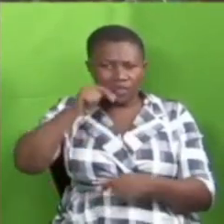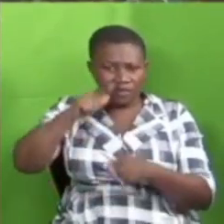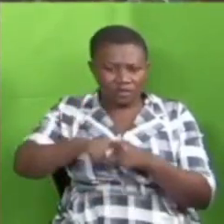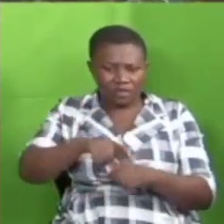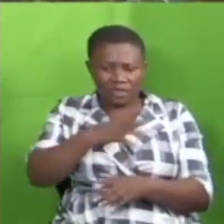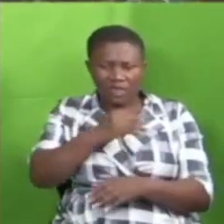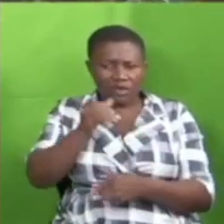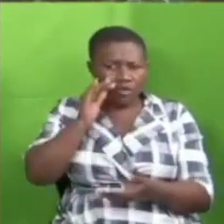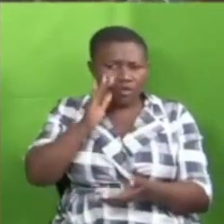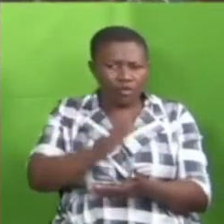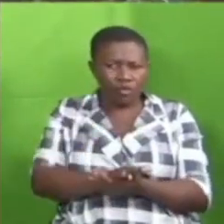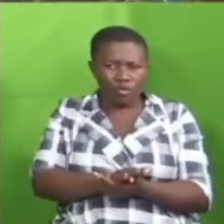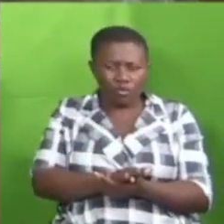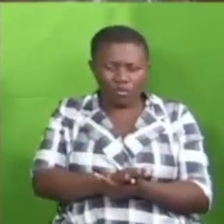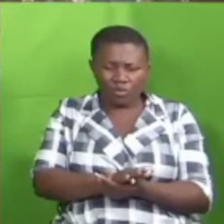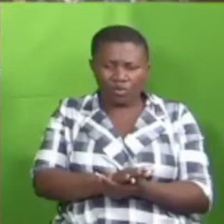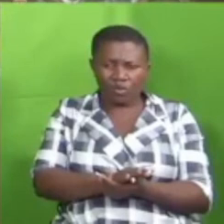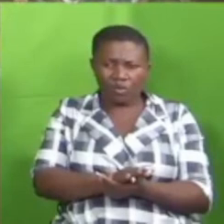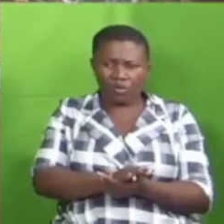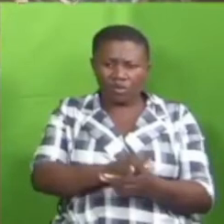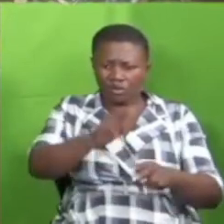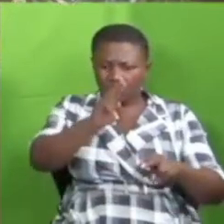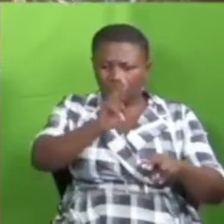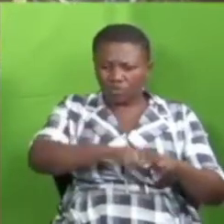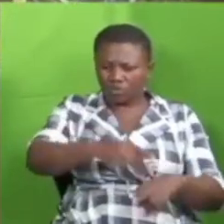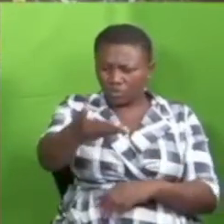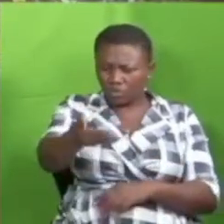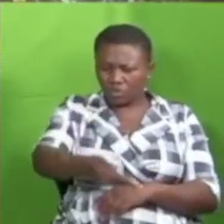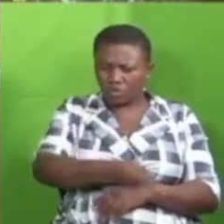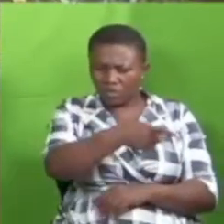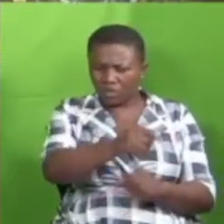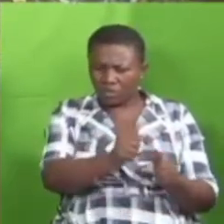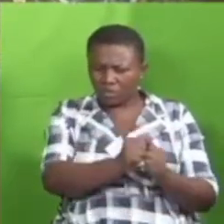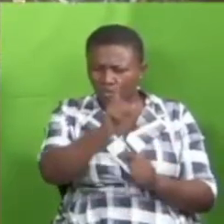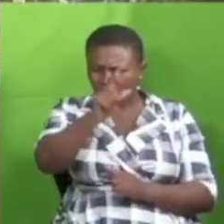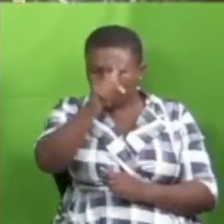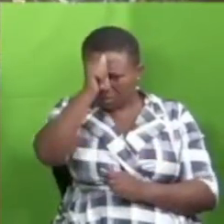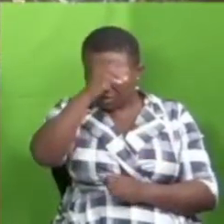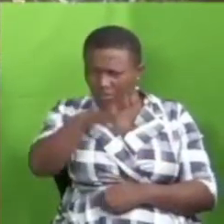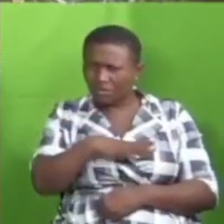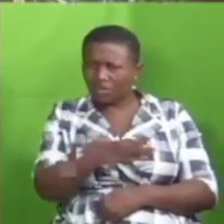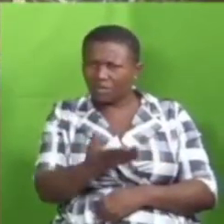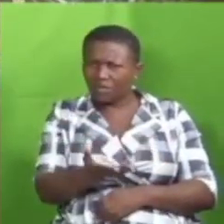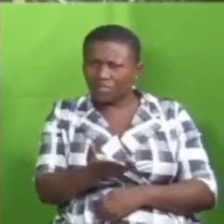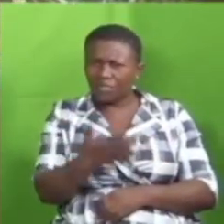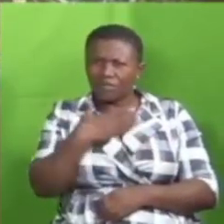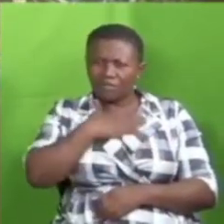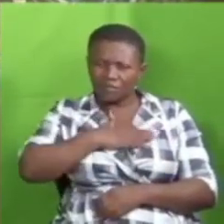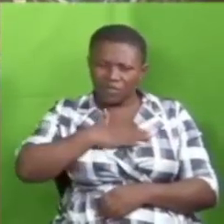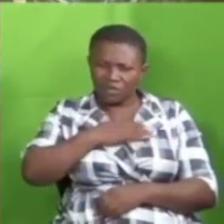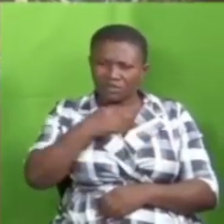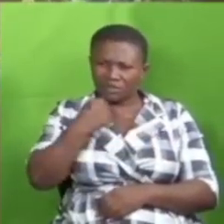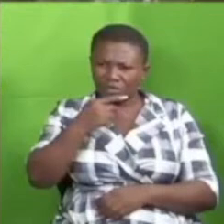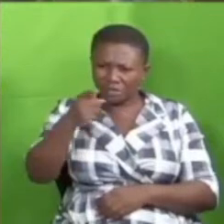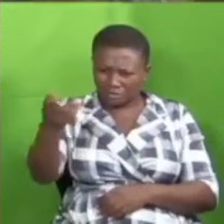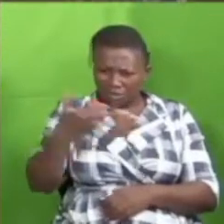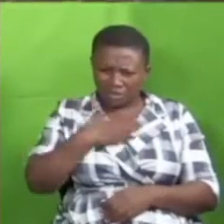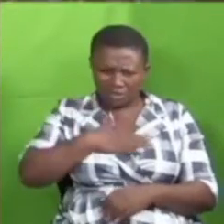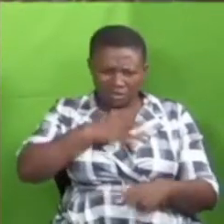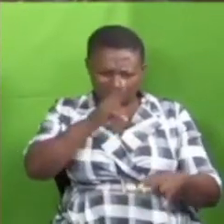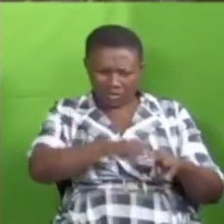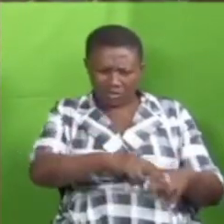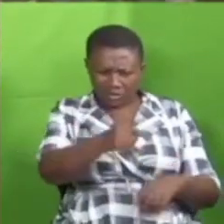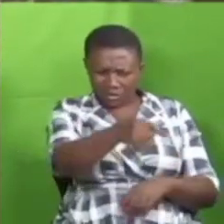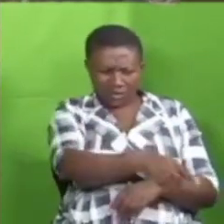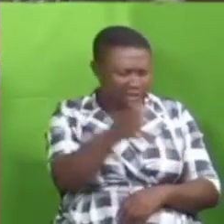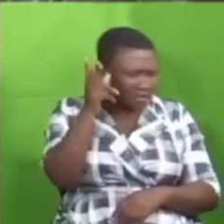wife were sitting in the hall with this gentleman. And they said I should come and listen to him because he has